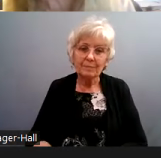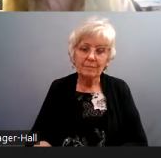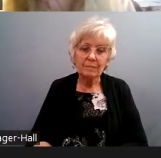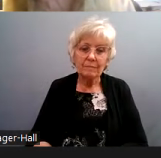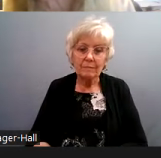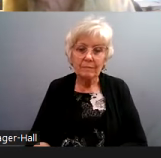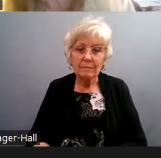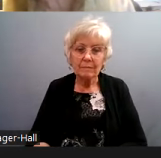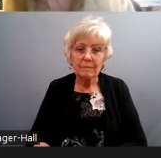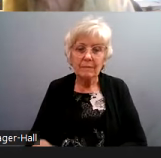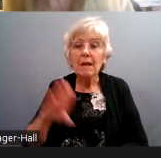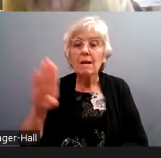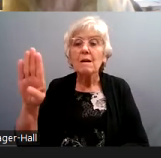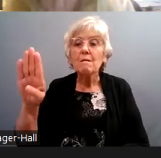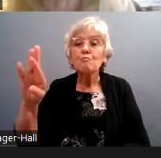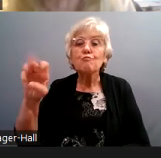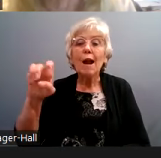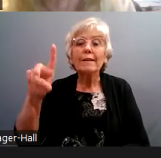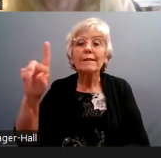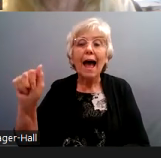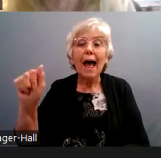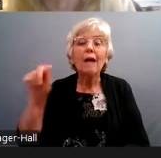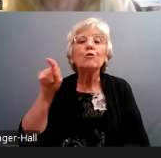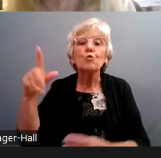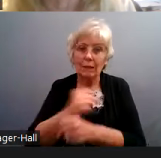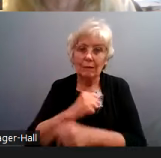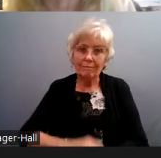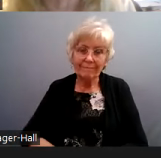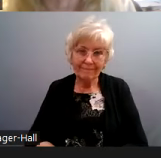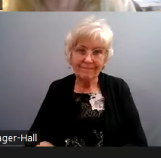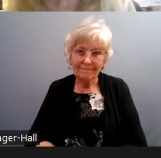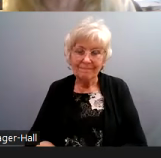So Brenda, you're the winner.